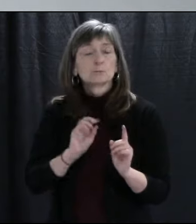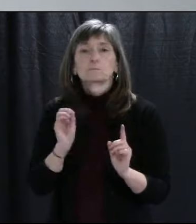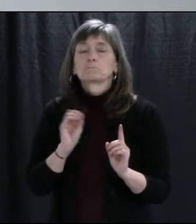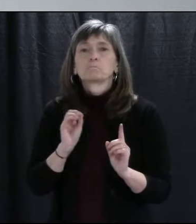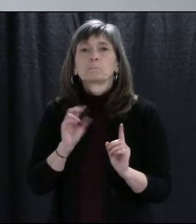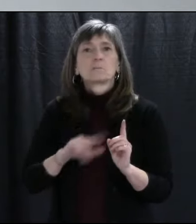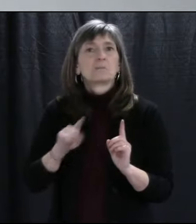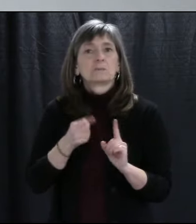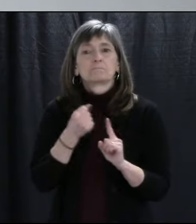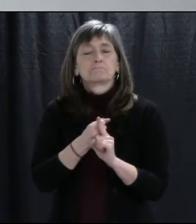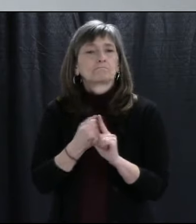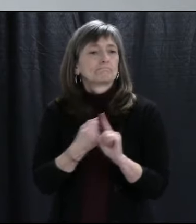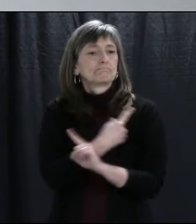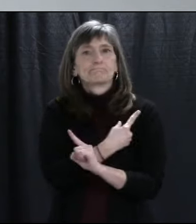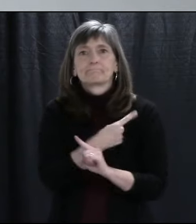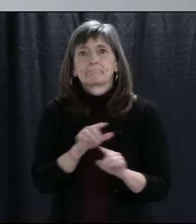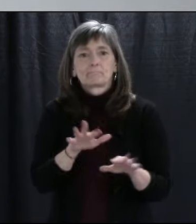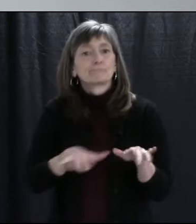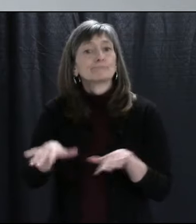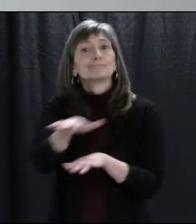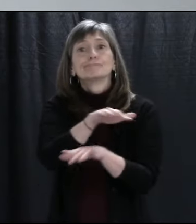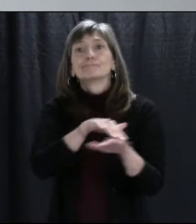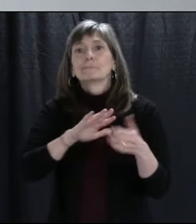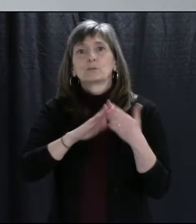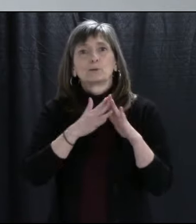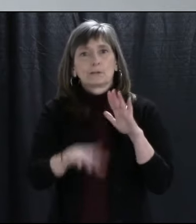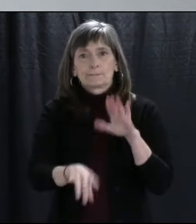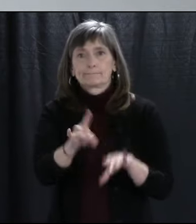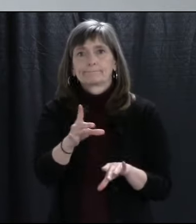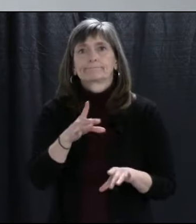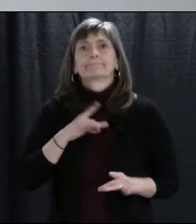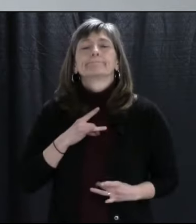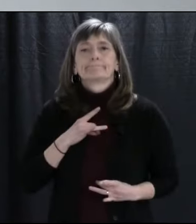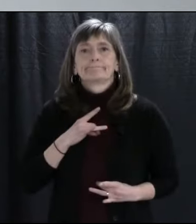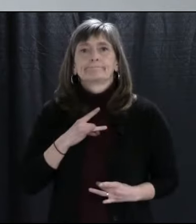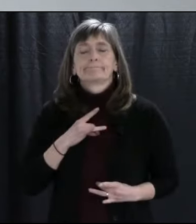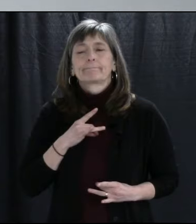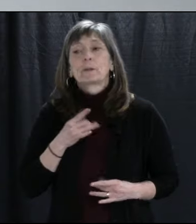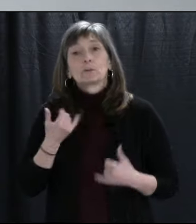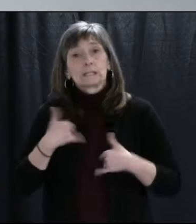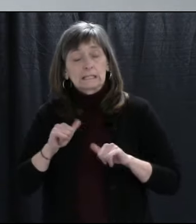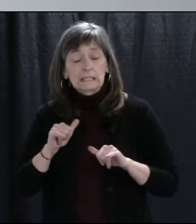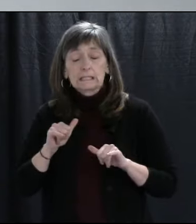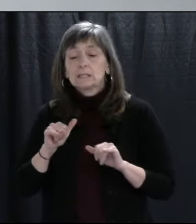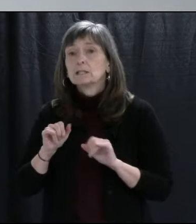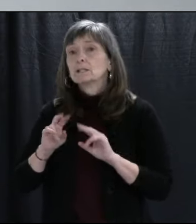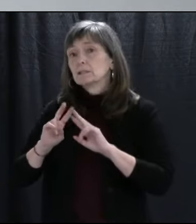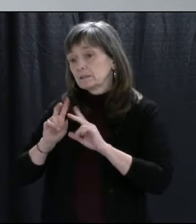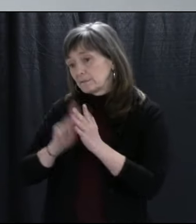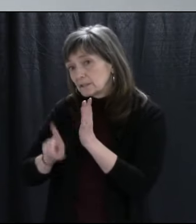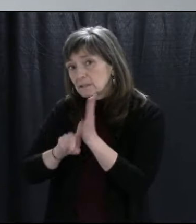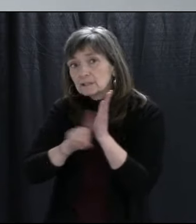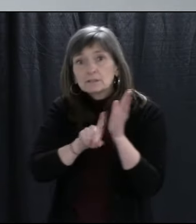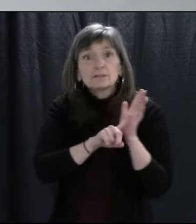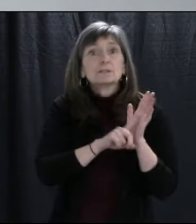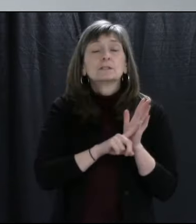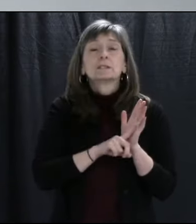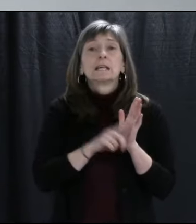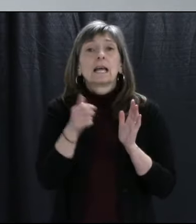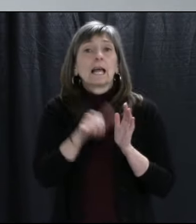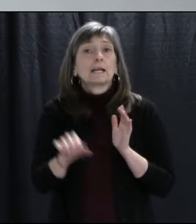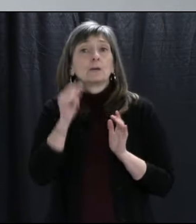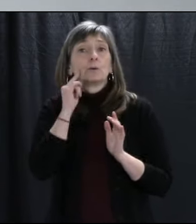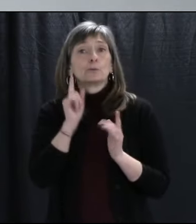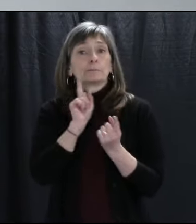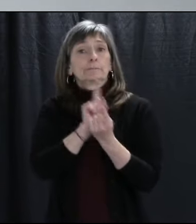case. Our public health investigations are ongoing. All those considered close contacts will be advised to